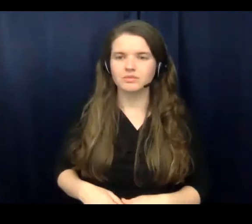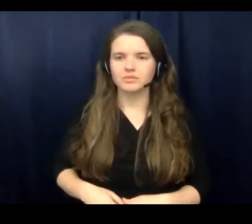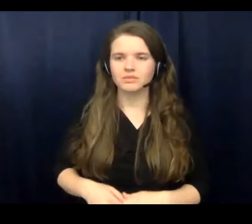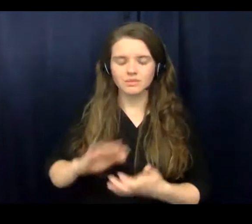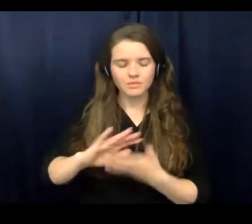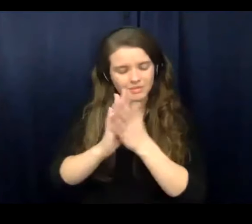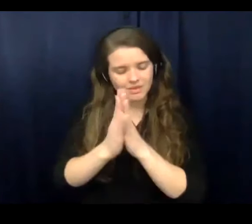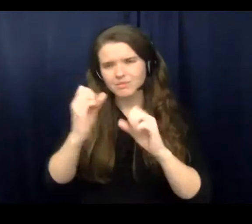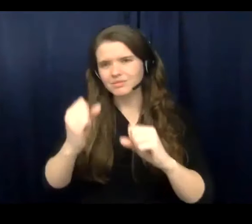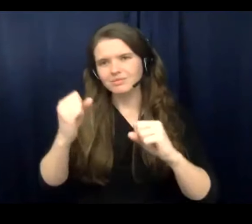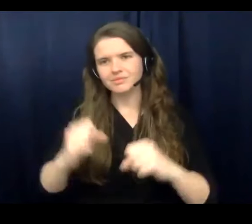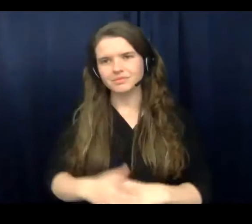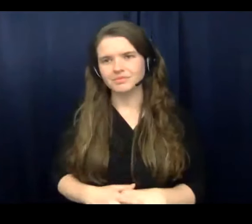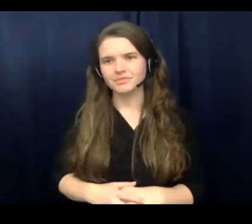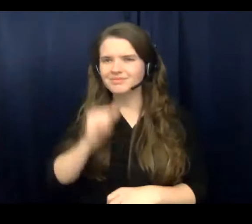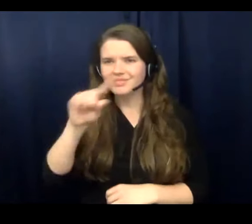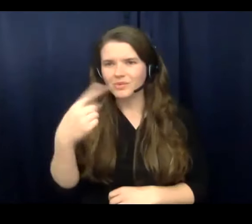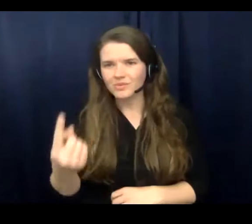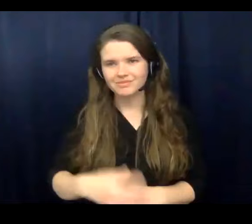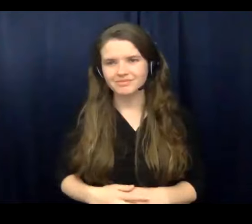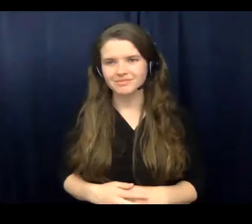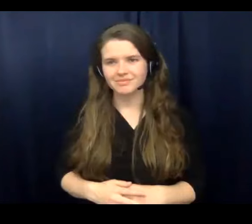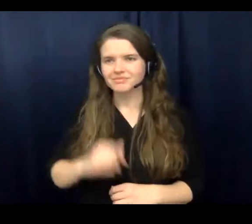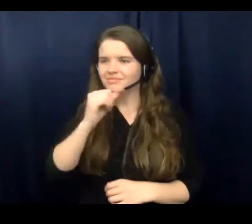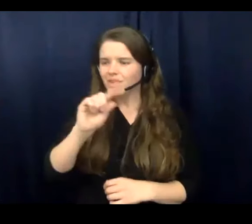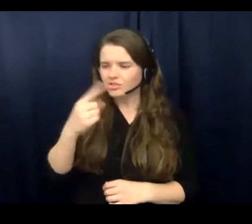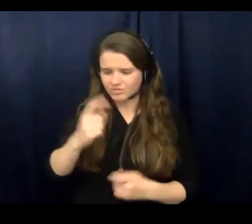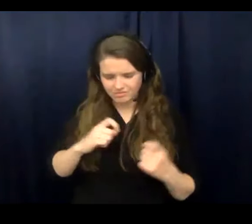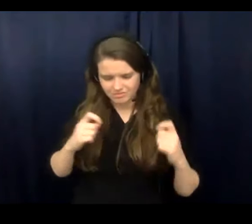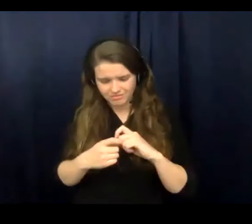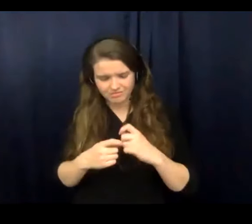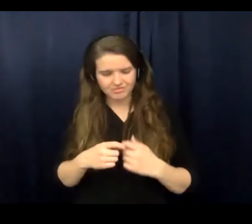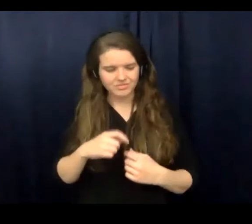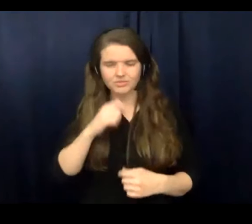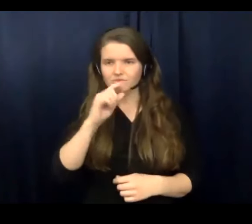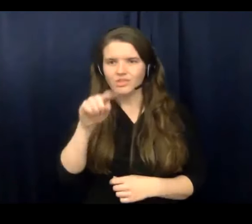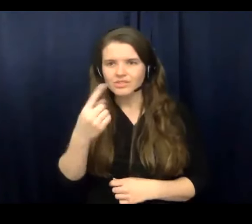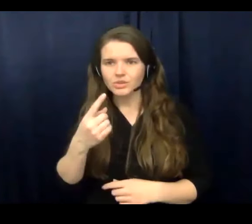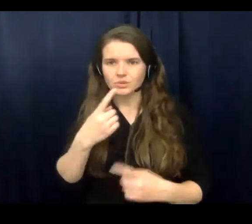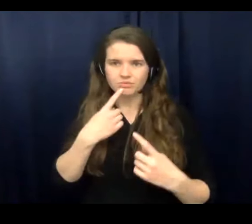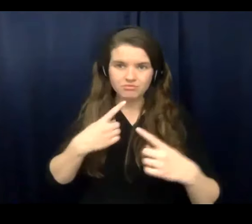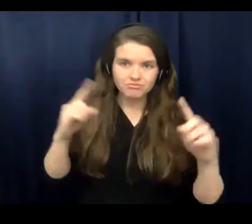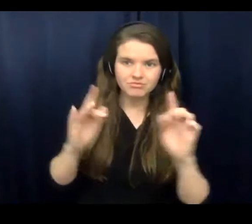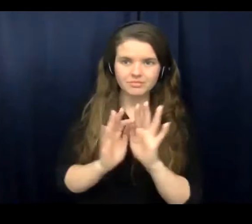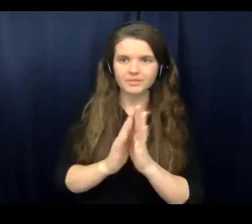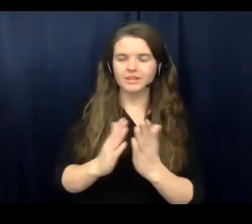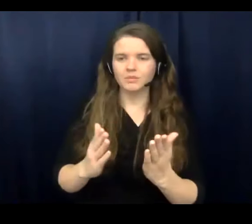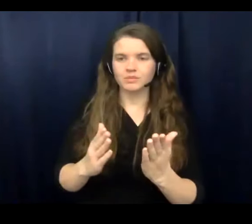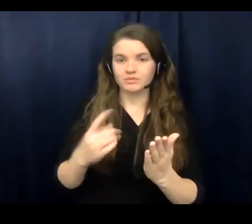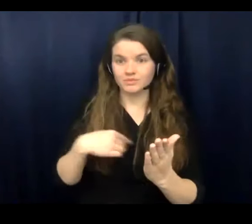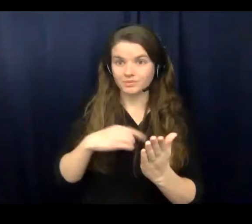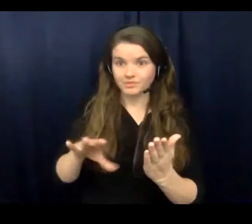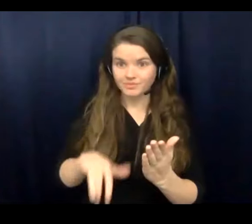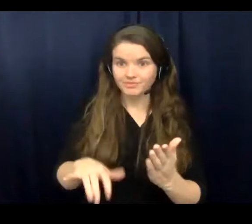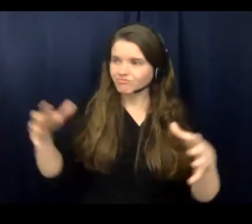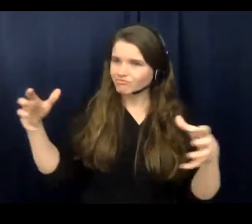powerful. But that's not the only thing. It's not just conversion, and it's not just the proclamation of the Bible, which we do and we get together